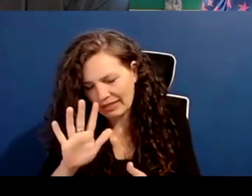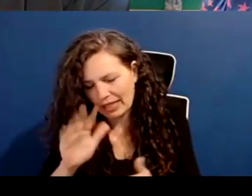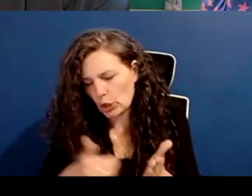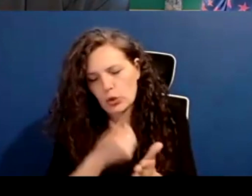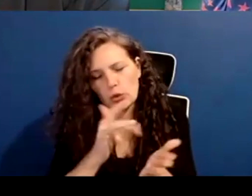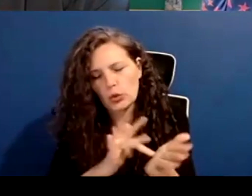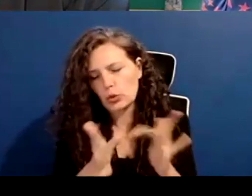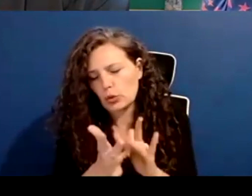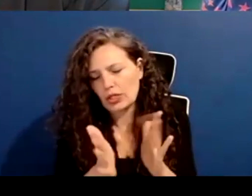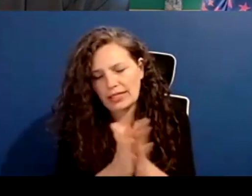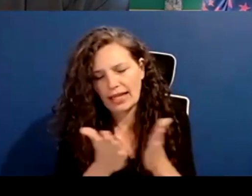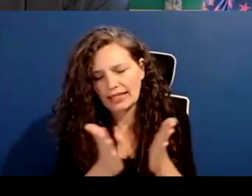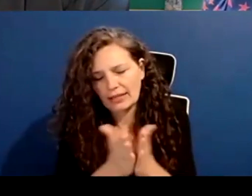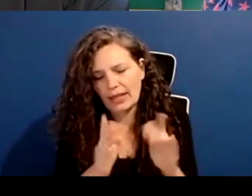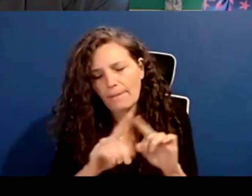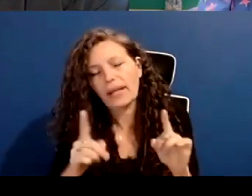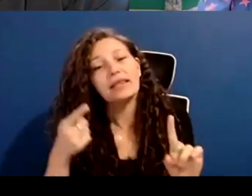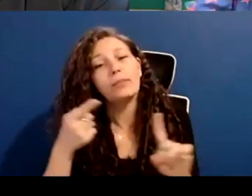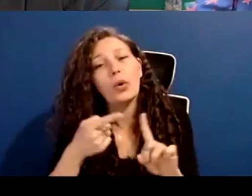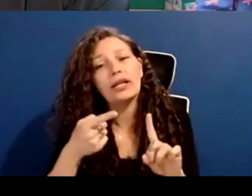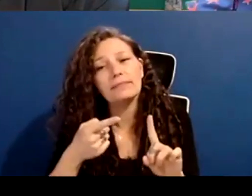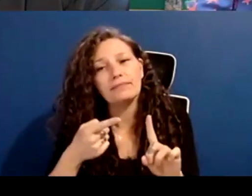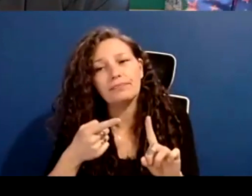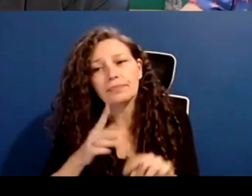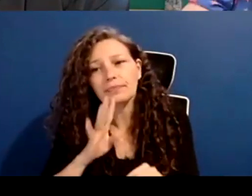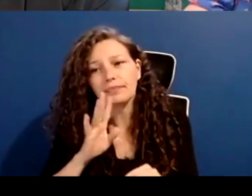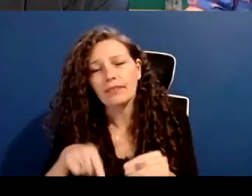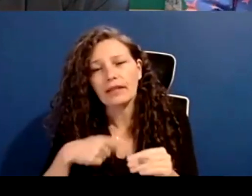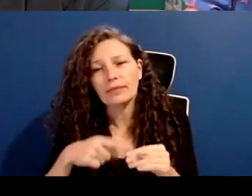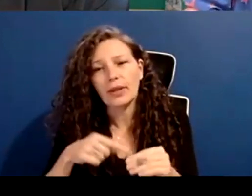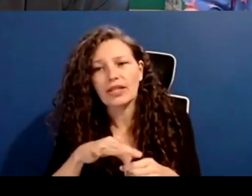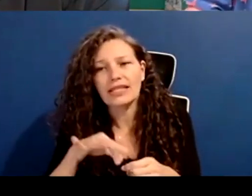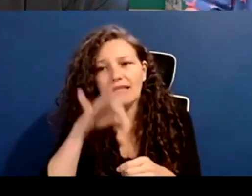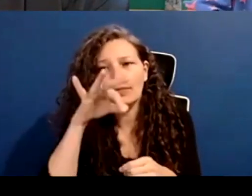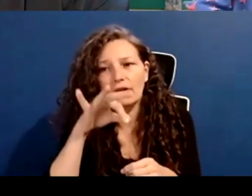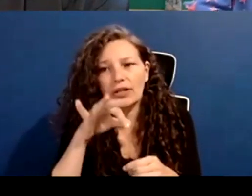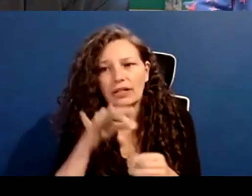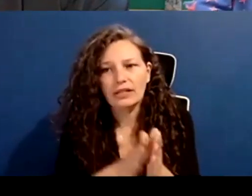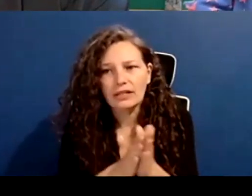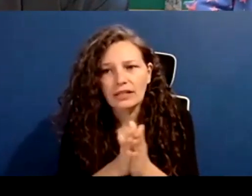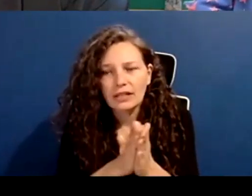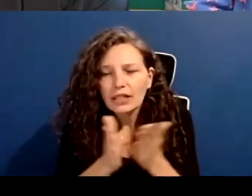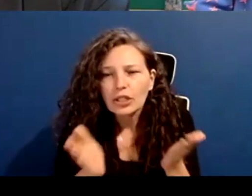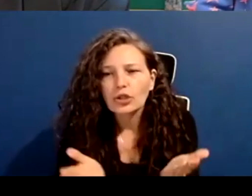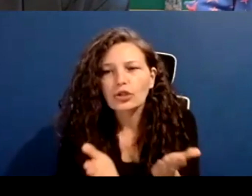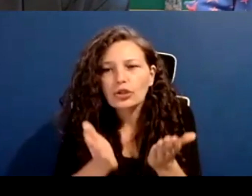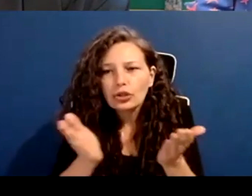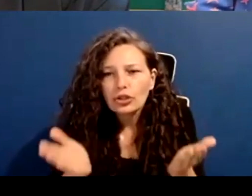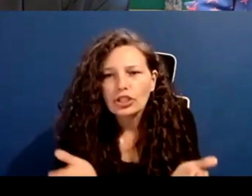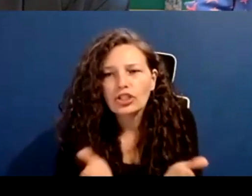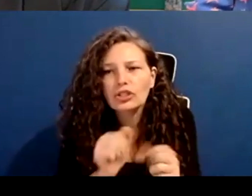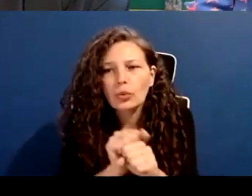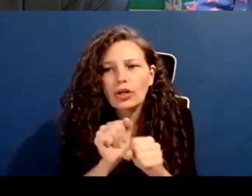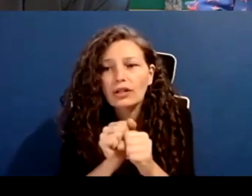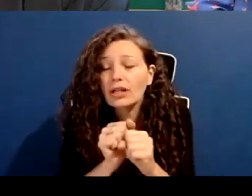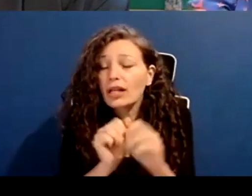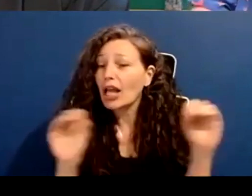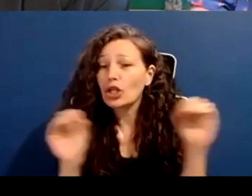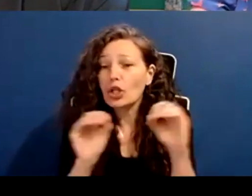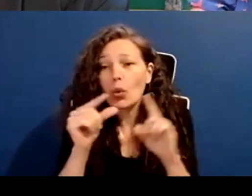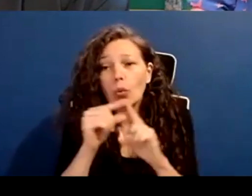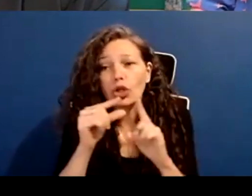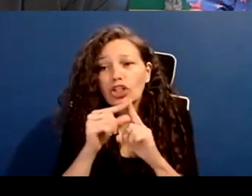the Spirit groans without words, right? And so there's this image of